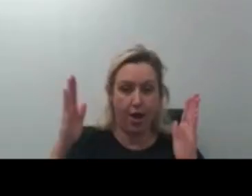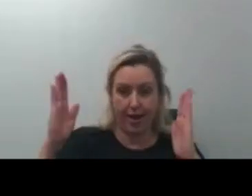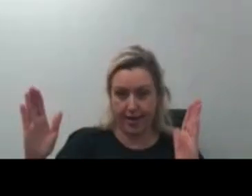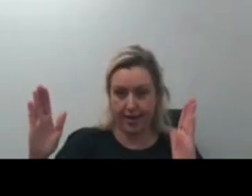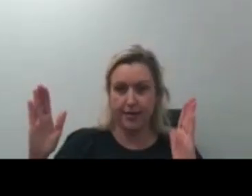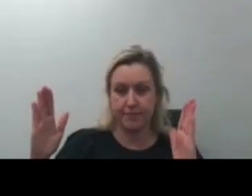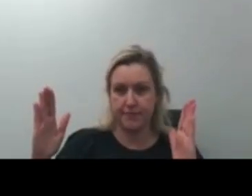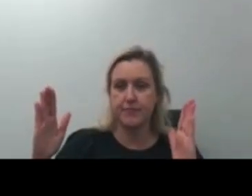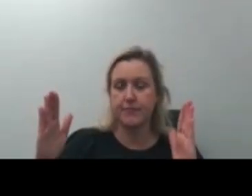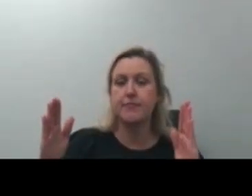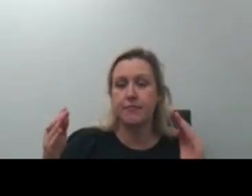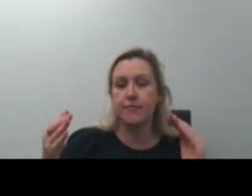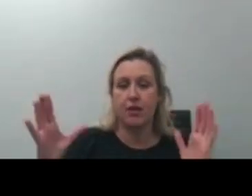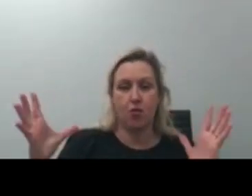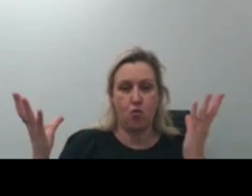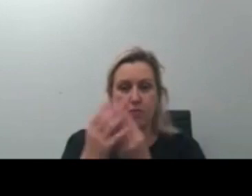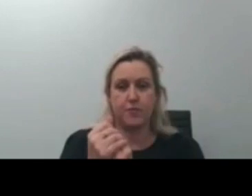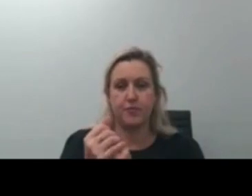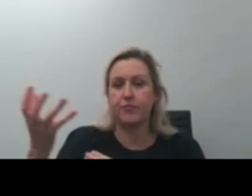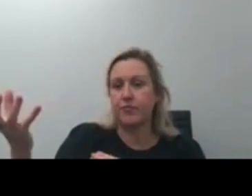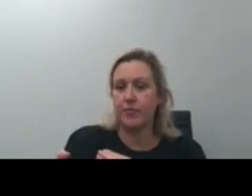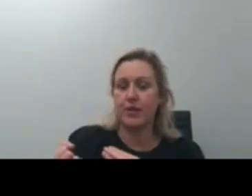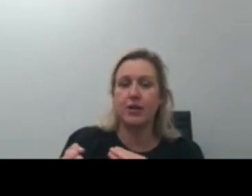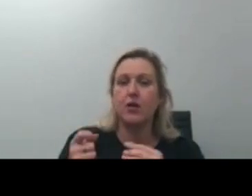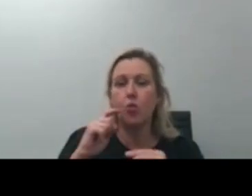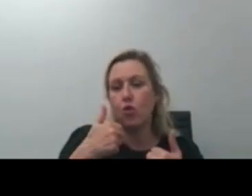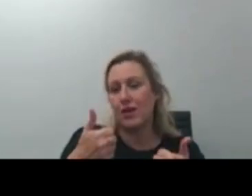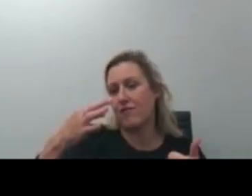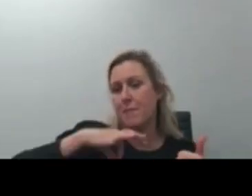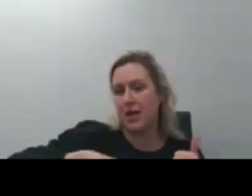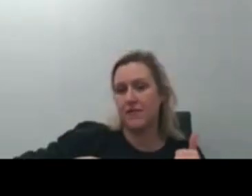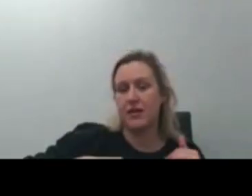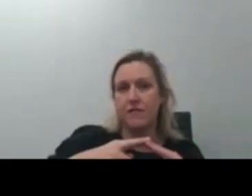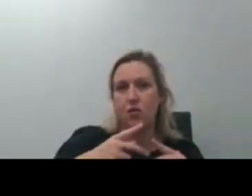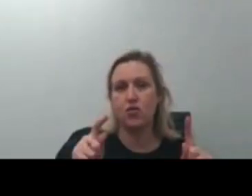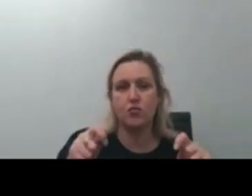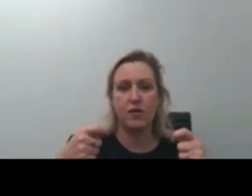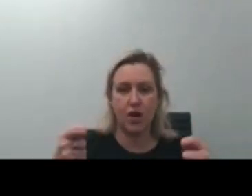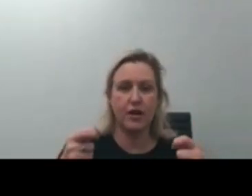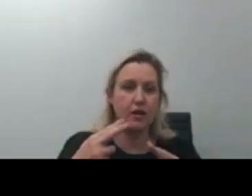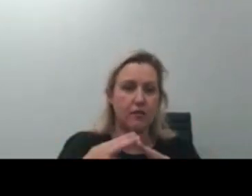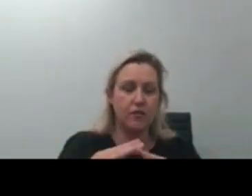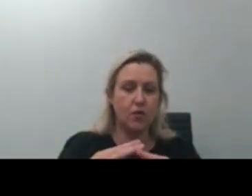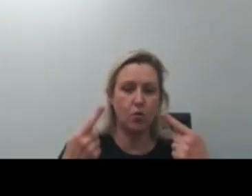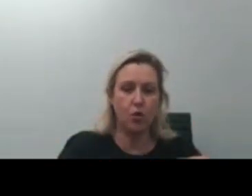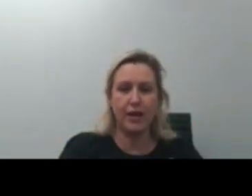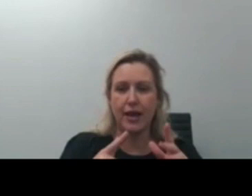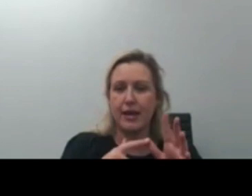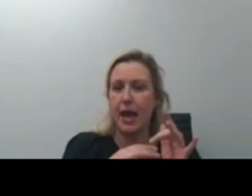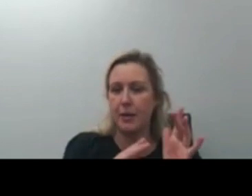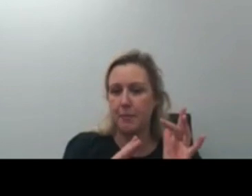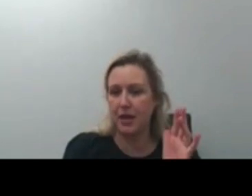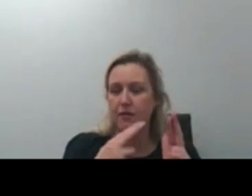So that will ensure a cash flow benefit for providers until we work through the administration with every